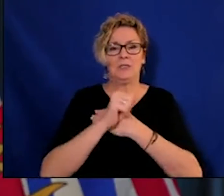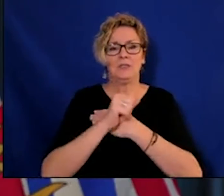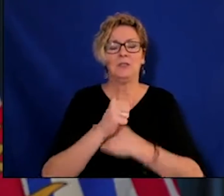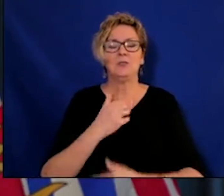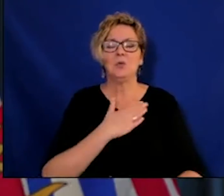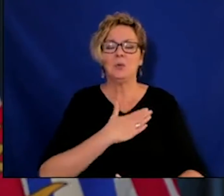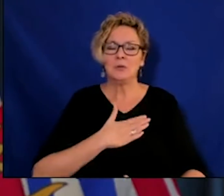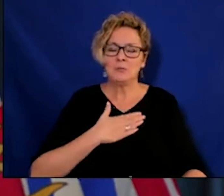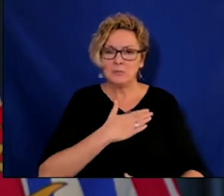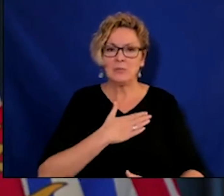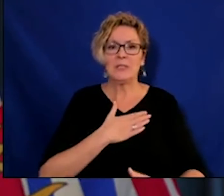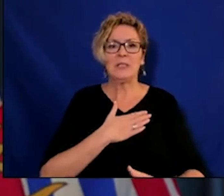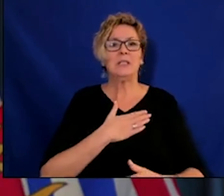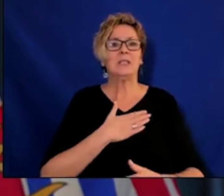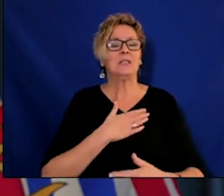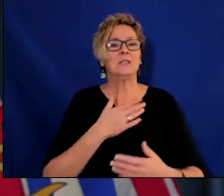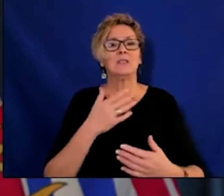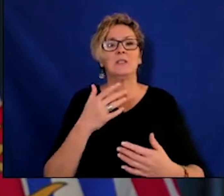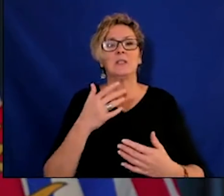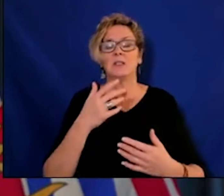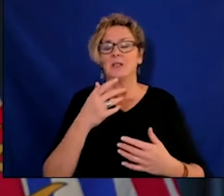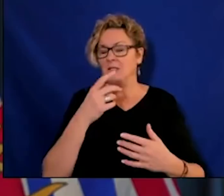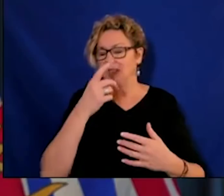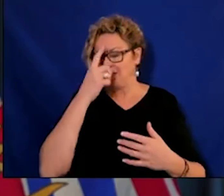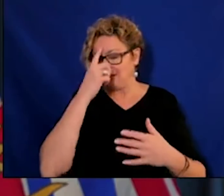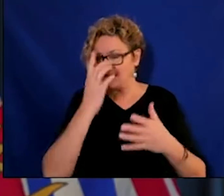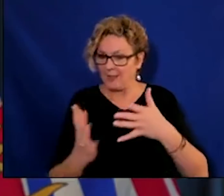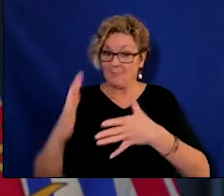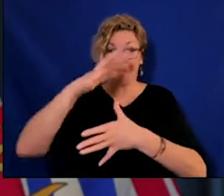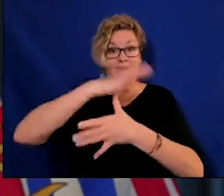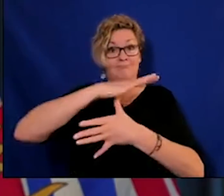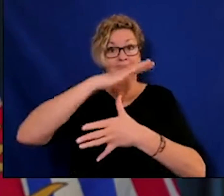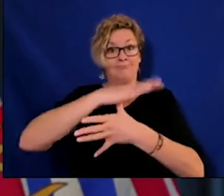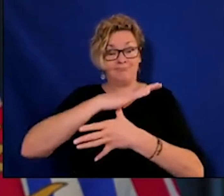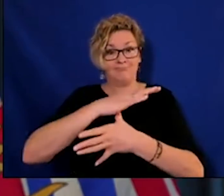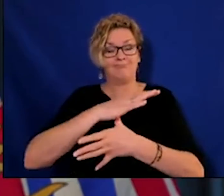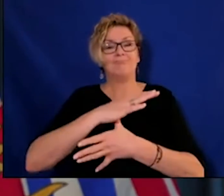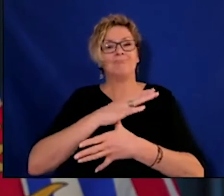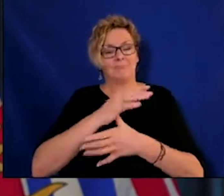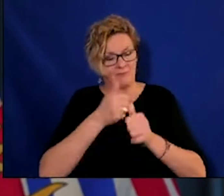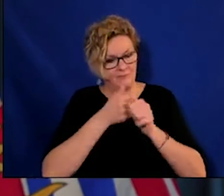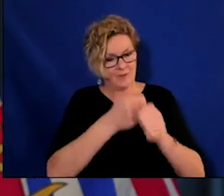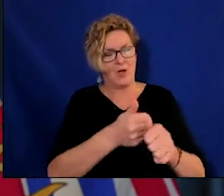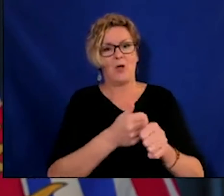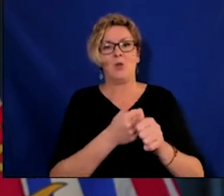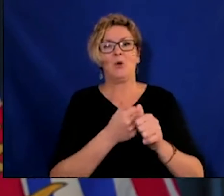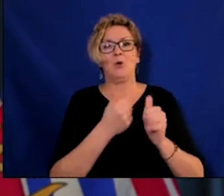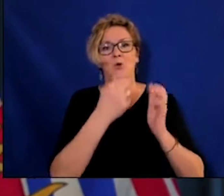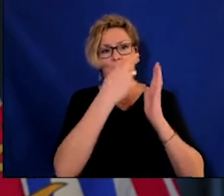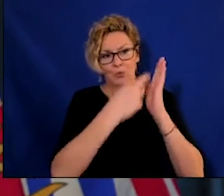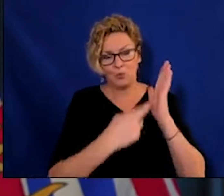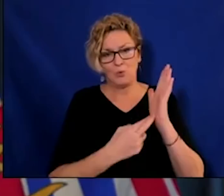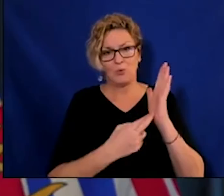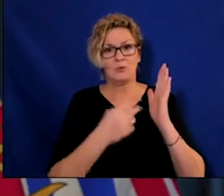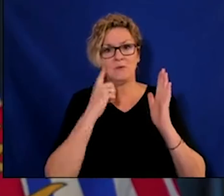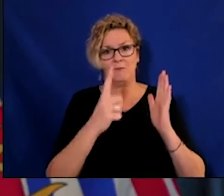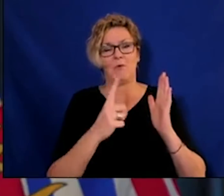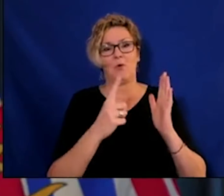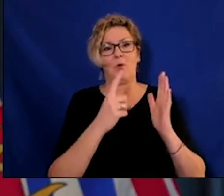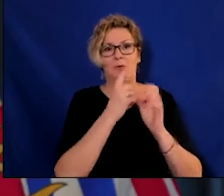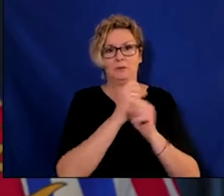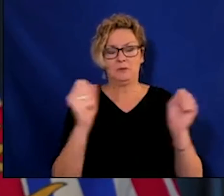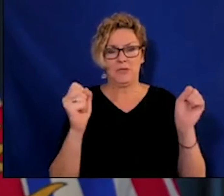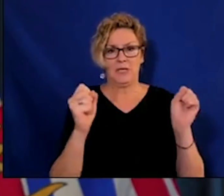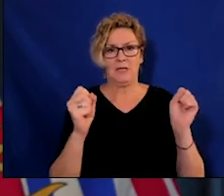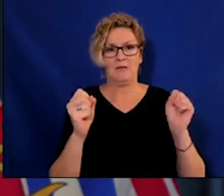I'm asking you to put the safety measures at the top of your list every day, rather than thinking about